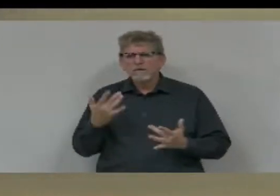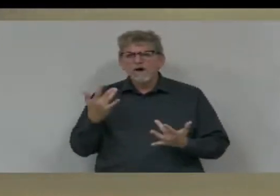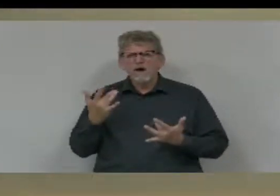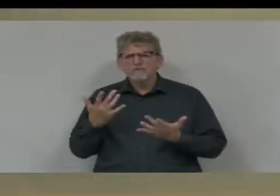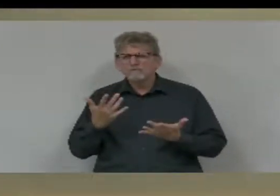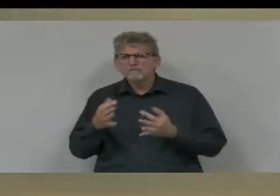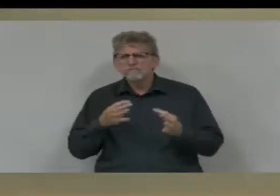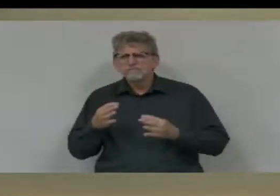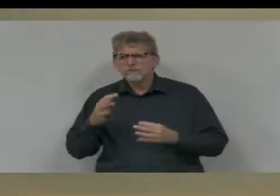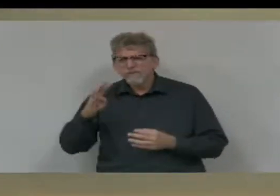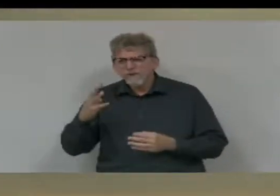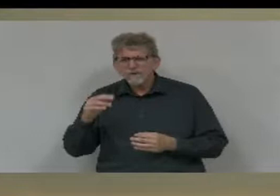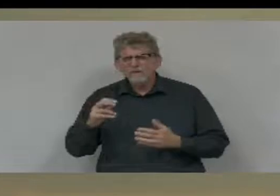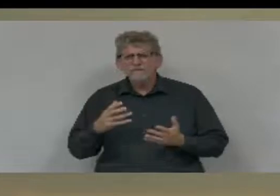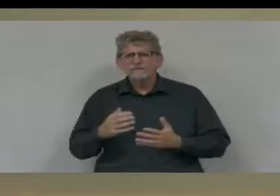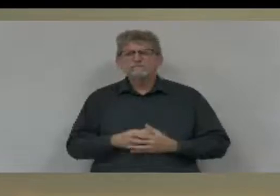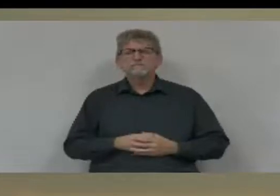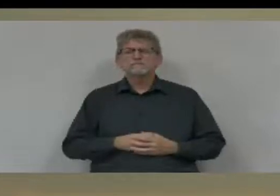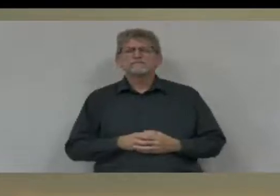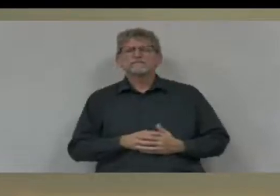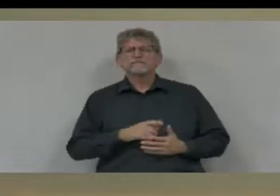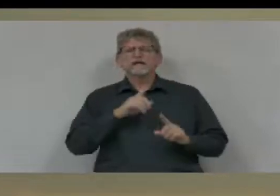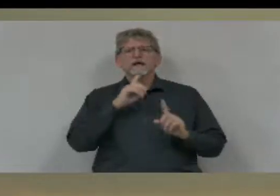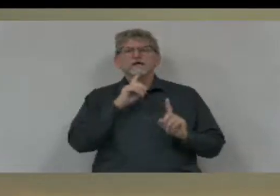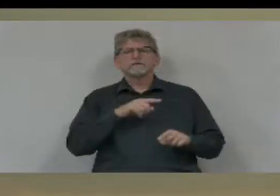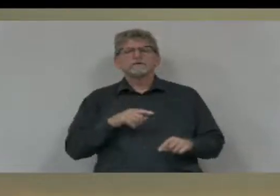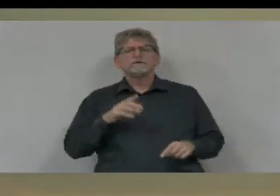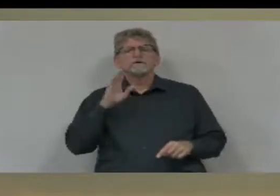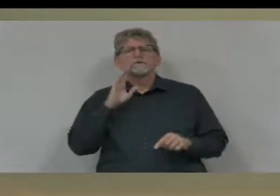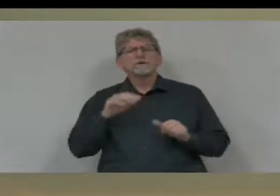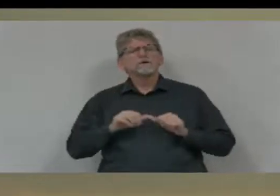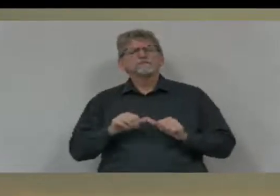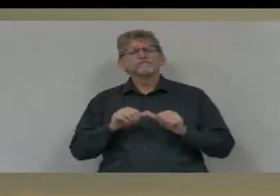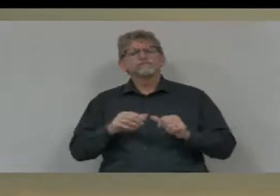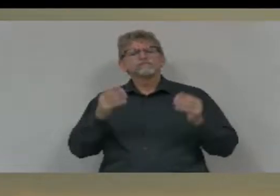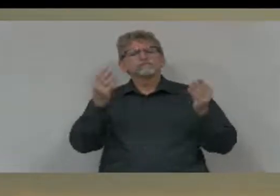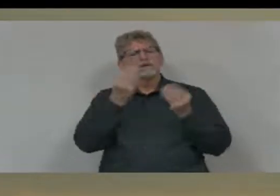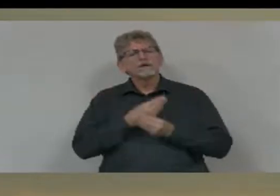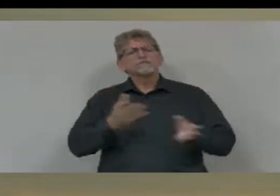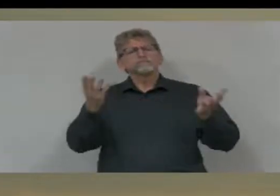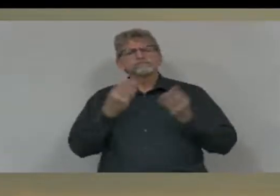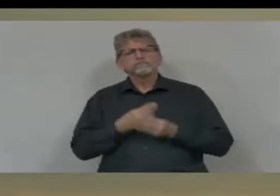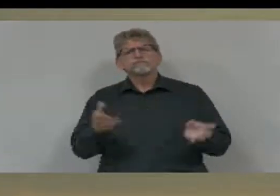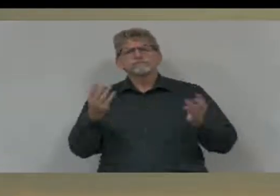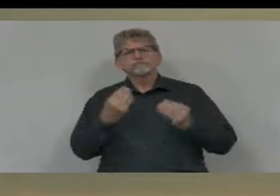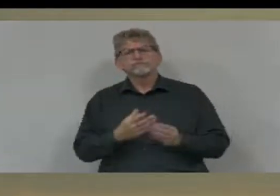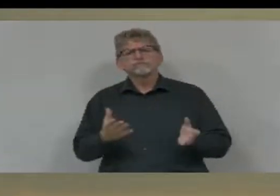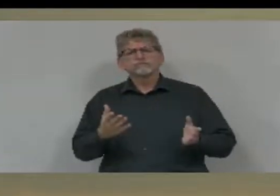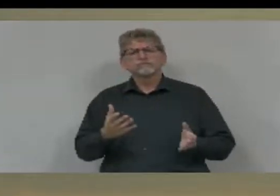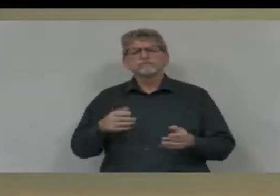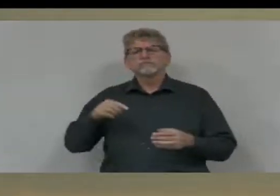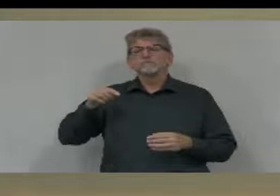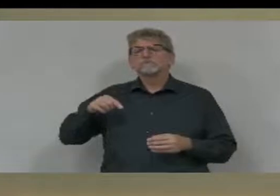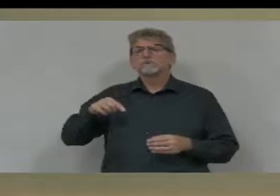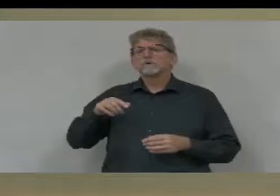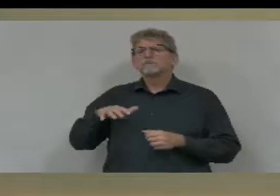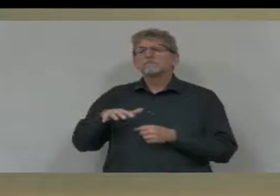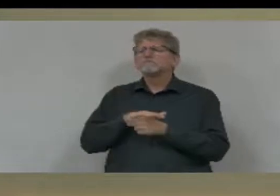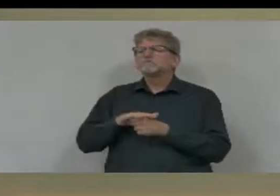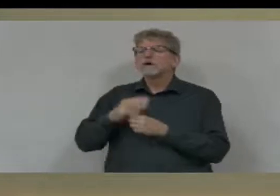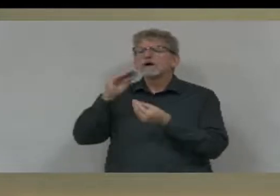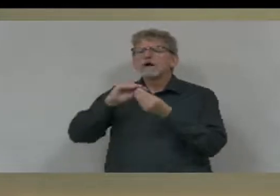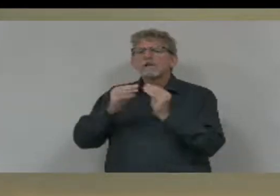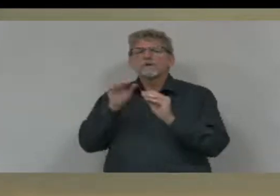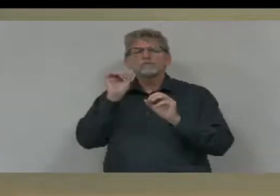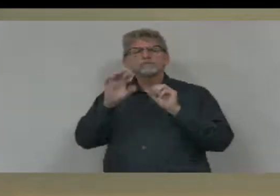We're going to continue to provide updates on our local data and our local COVID-19